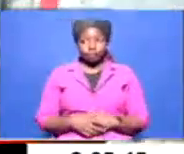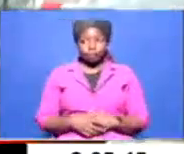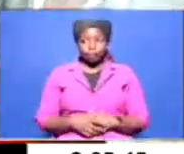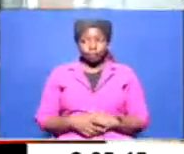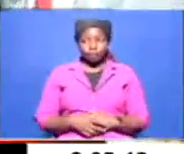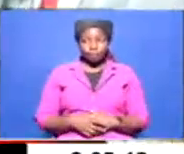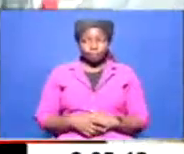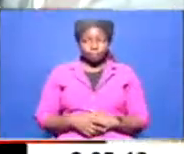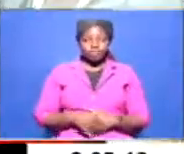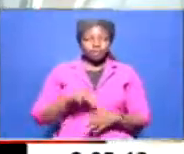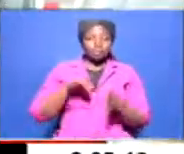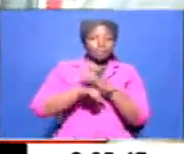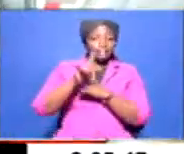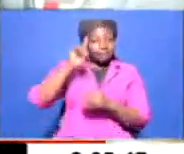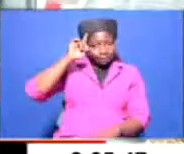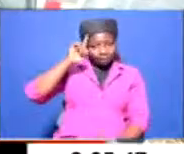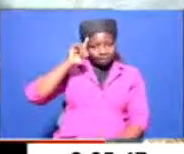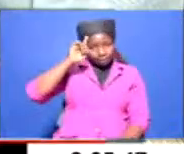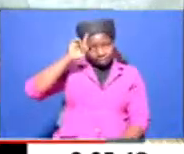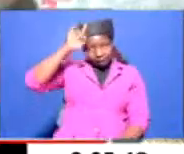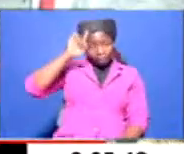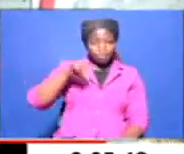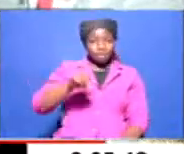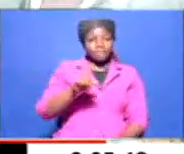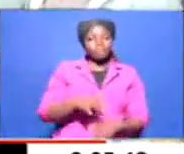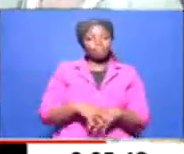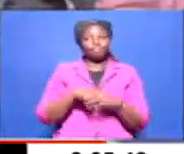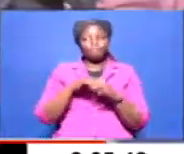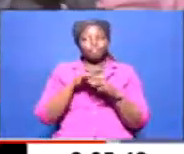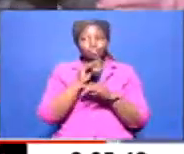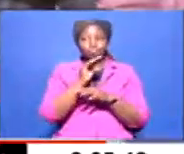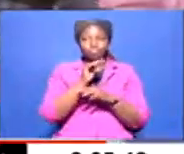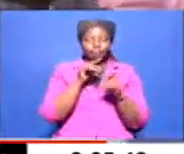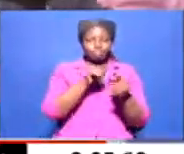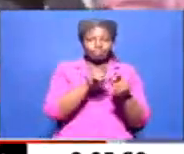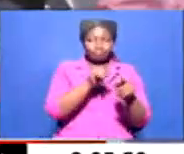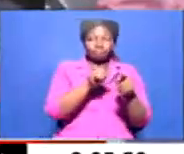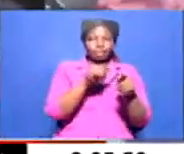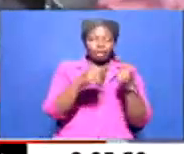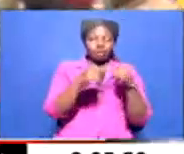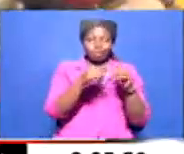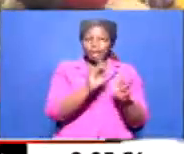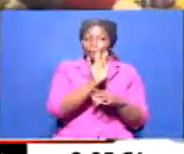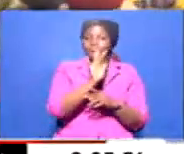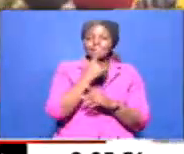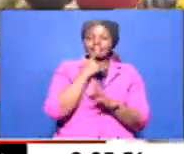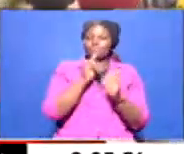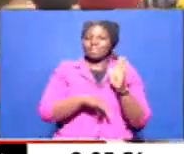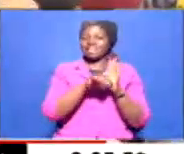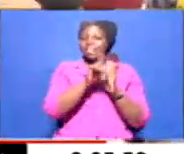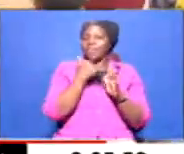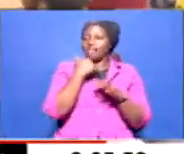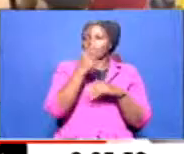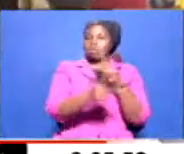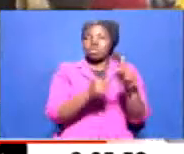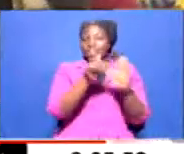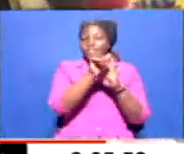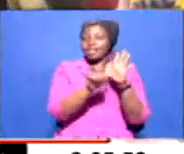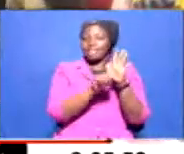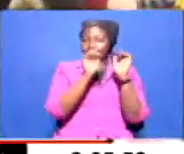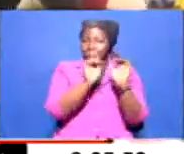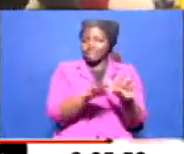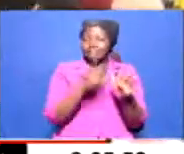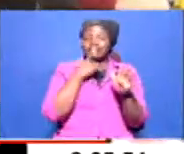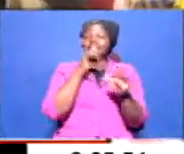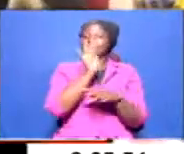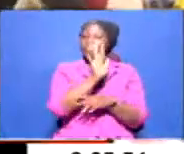Bottom. In Nyandarua, Ruto took a swipe at his competitors for what he claimed as lack of progressive agenda. He said their opponents were thriving